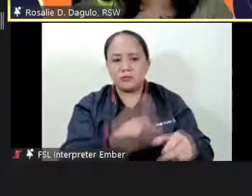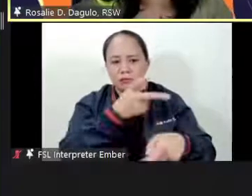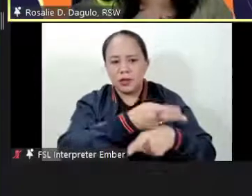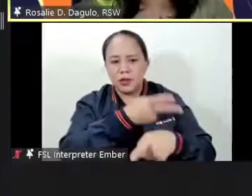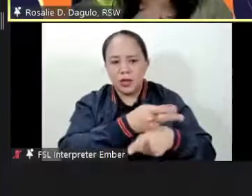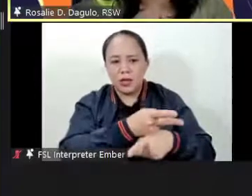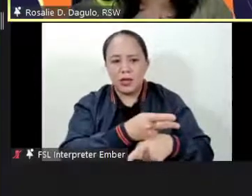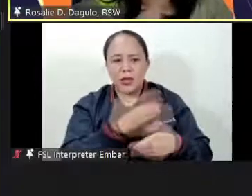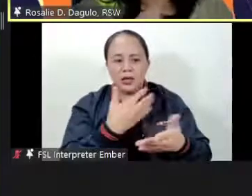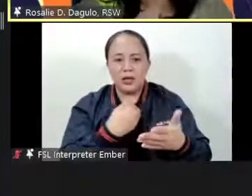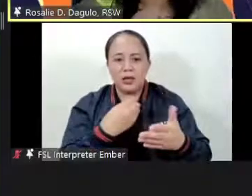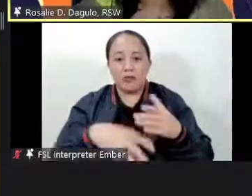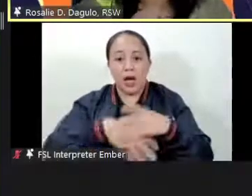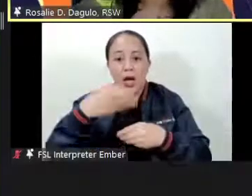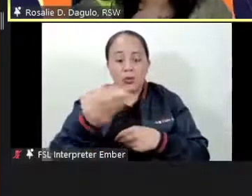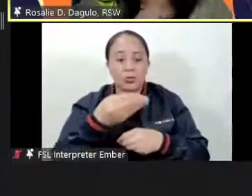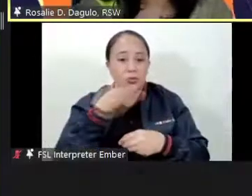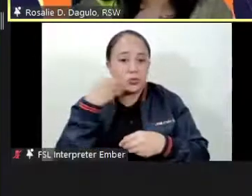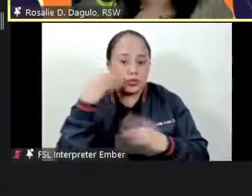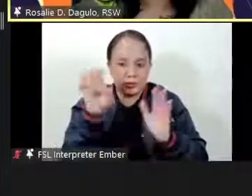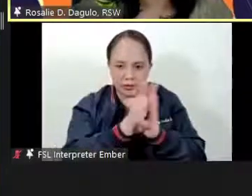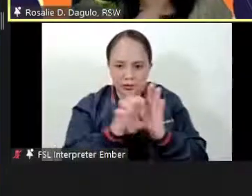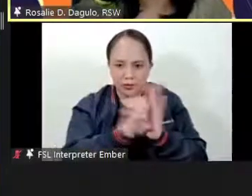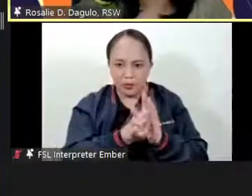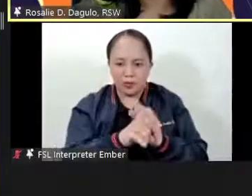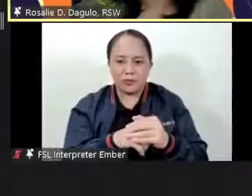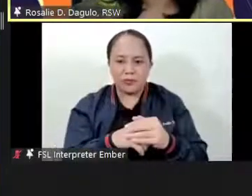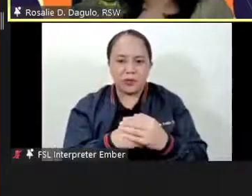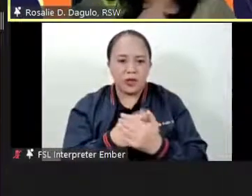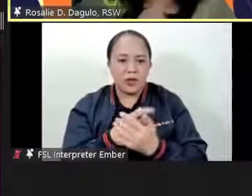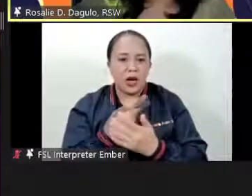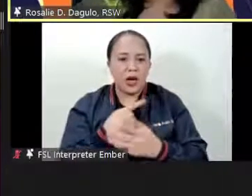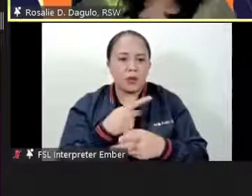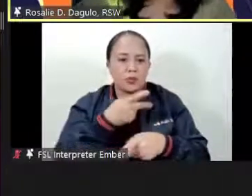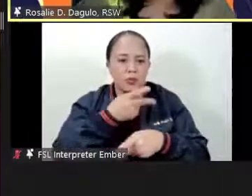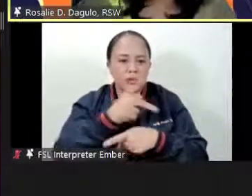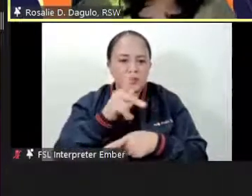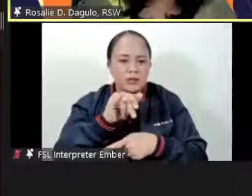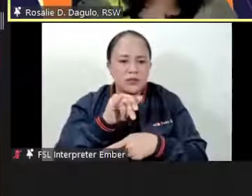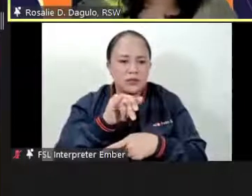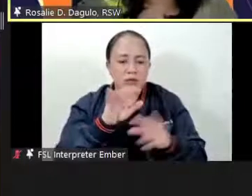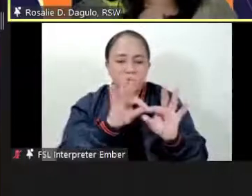in out-of-home placement, such as kinship, foster care, or institution.